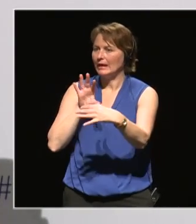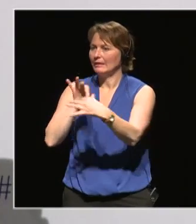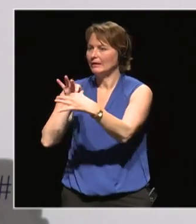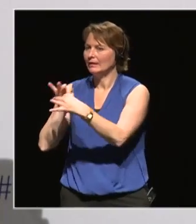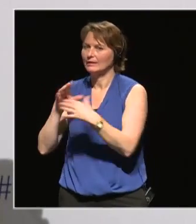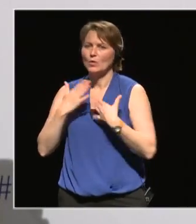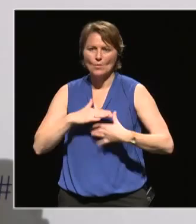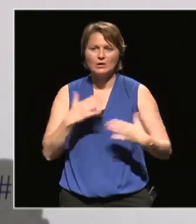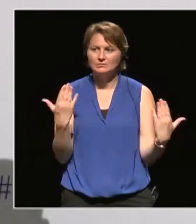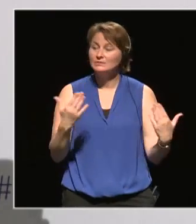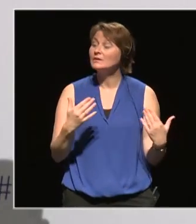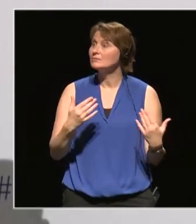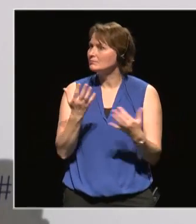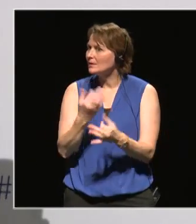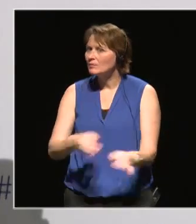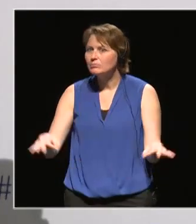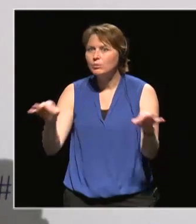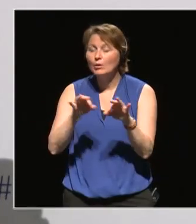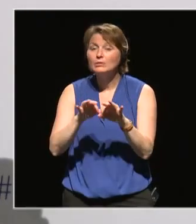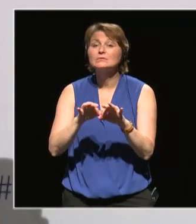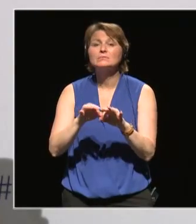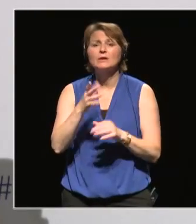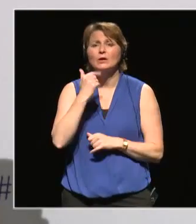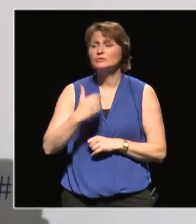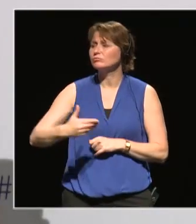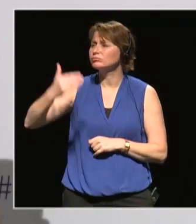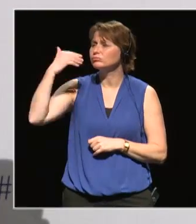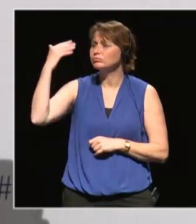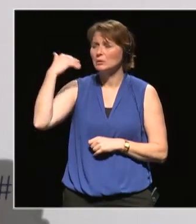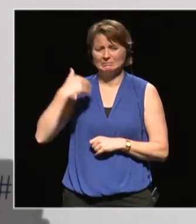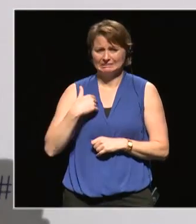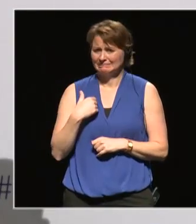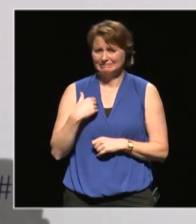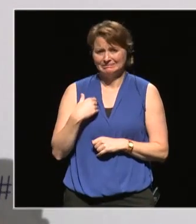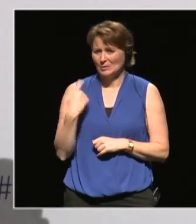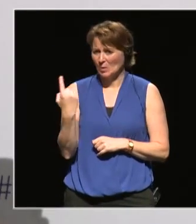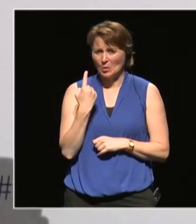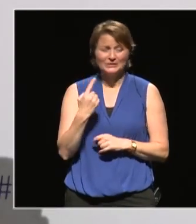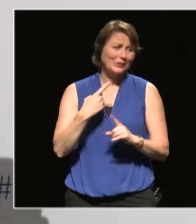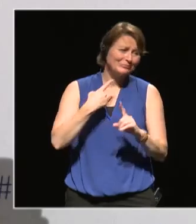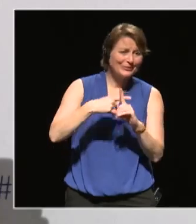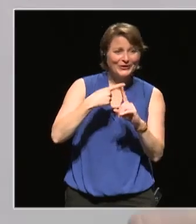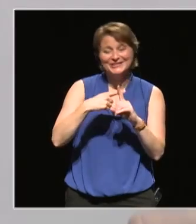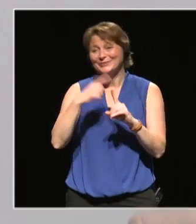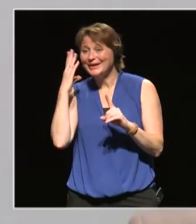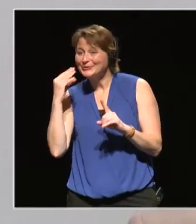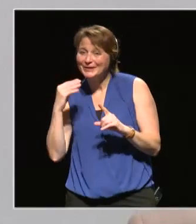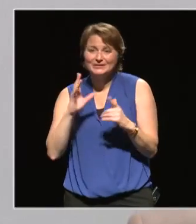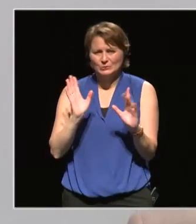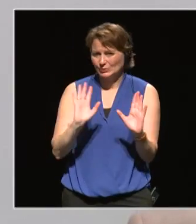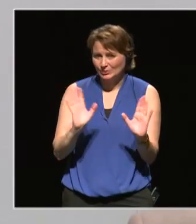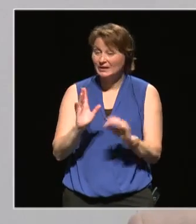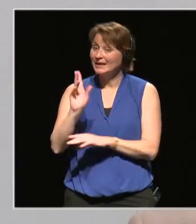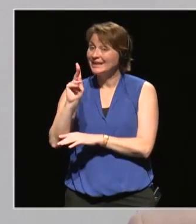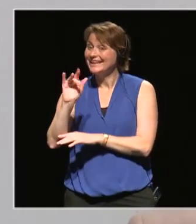very important because what we saw in the past, it was not always a pleasant experience in the Kyoto Protocol. Those